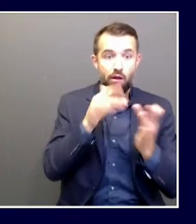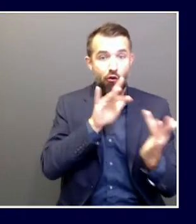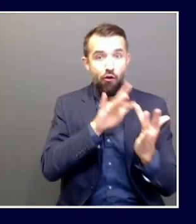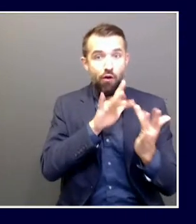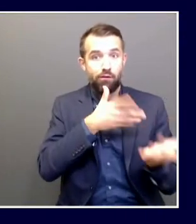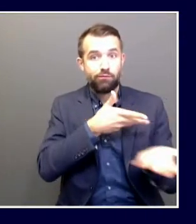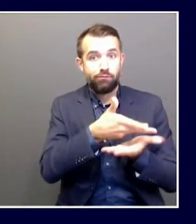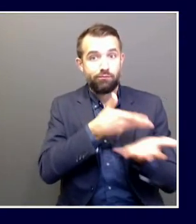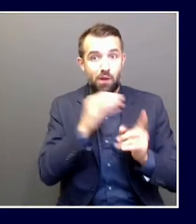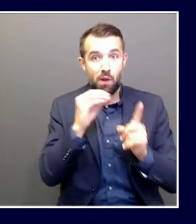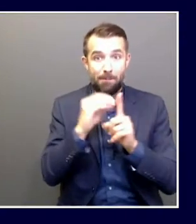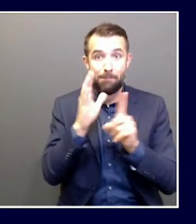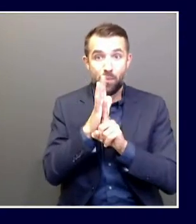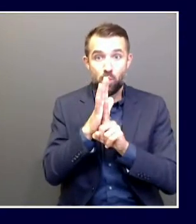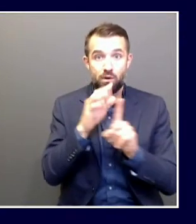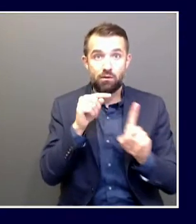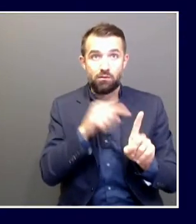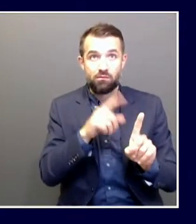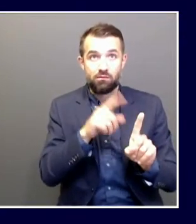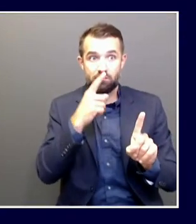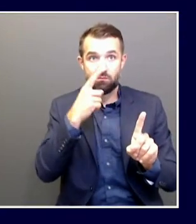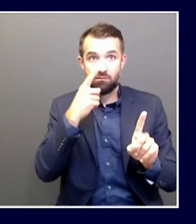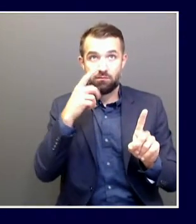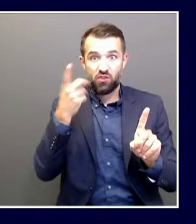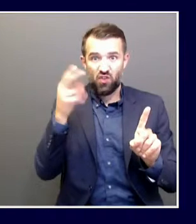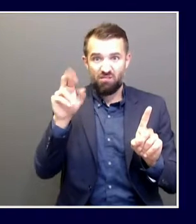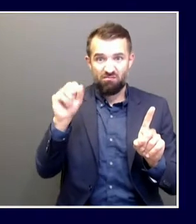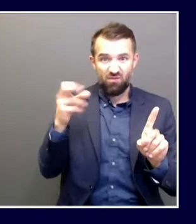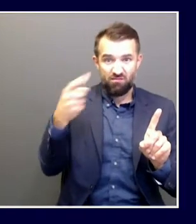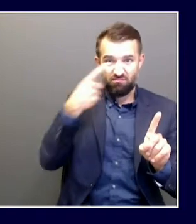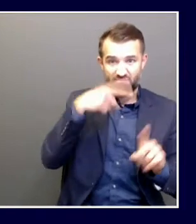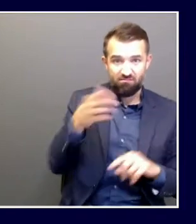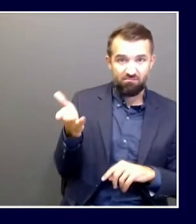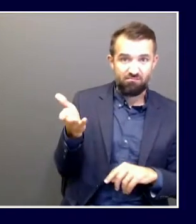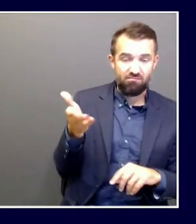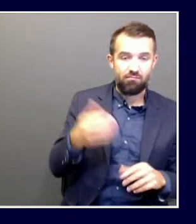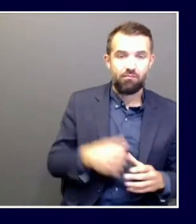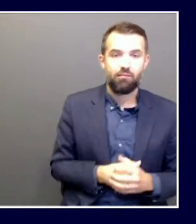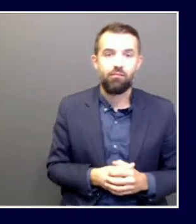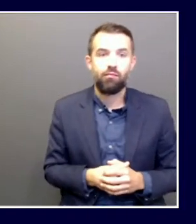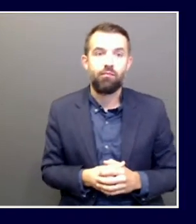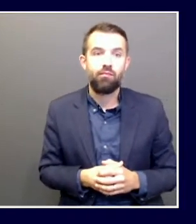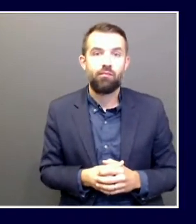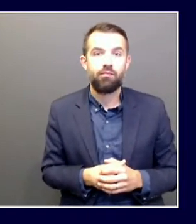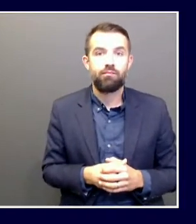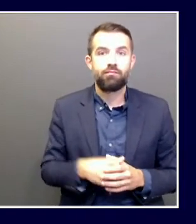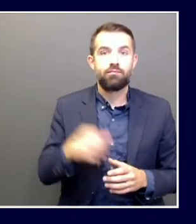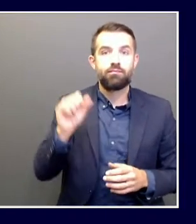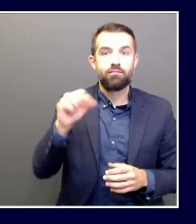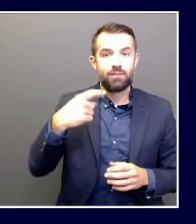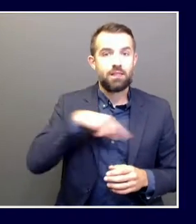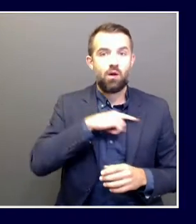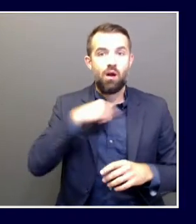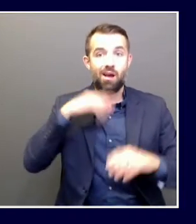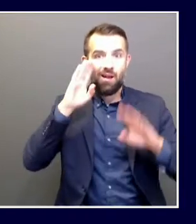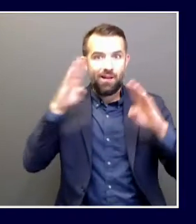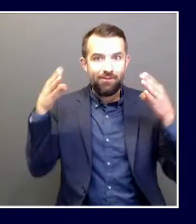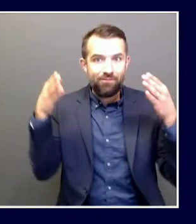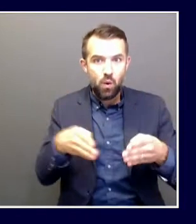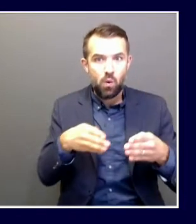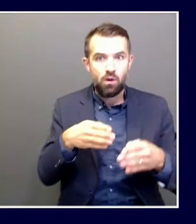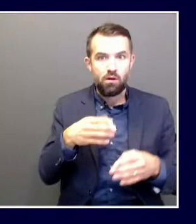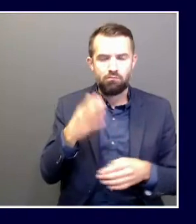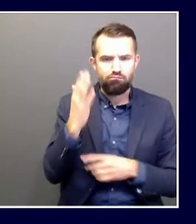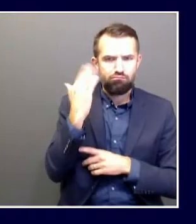Patty, I think what the reason that we're focused on this, of course, is healthcare workers who are close contacts, who are